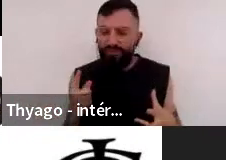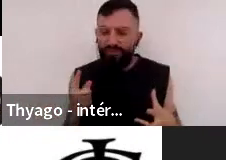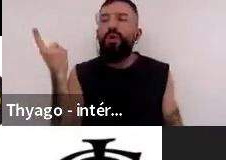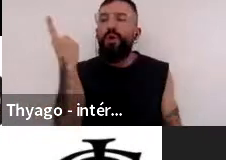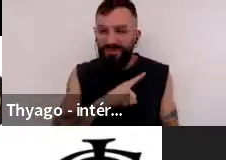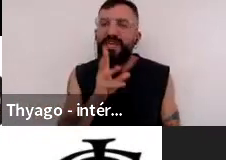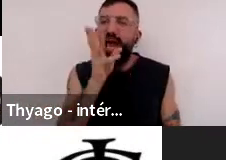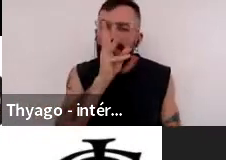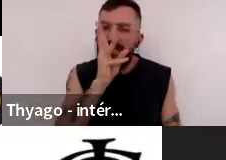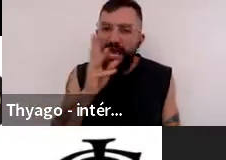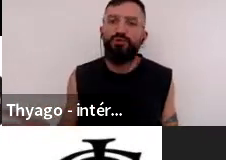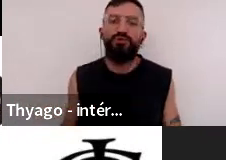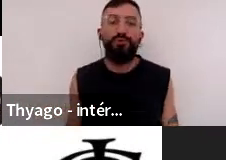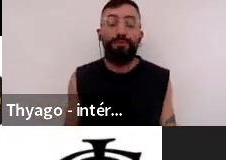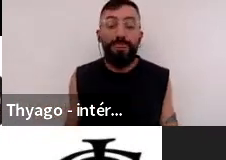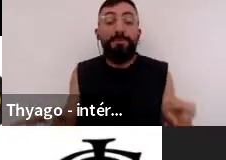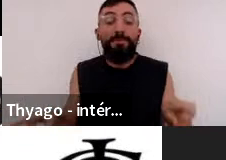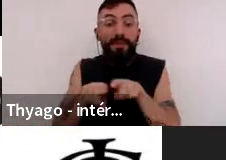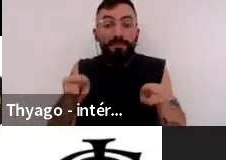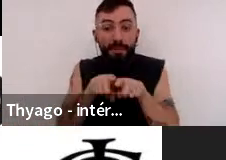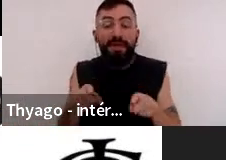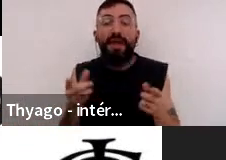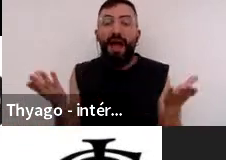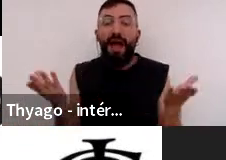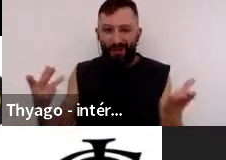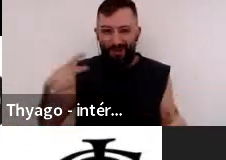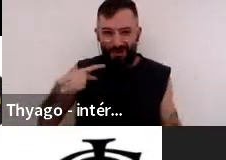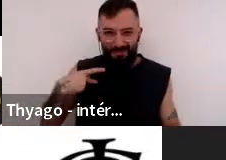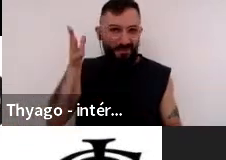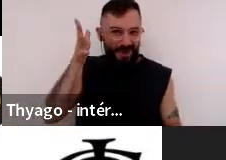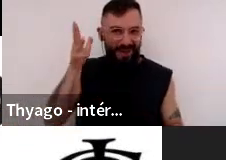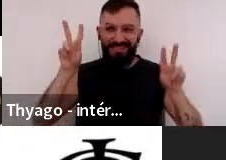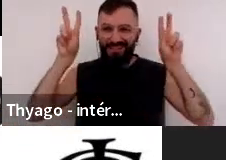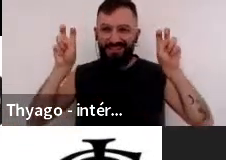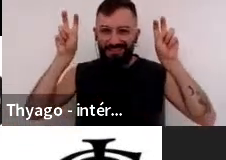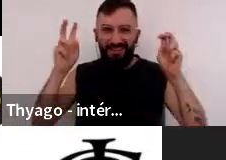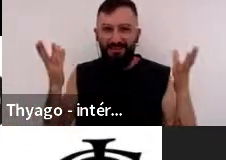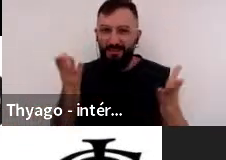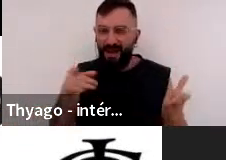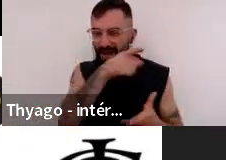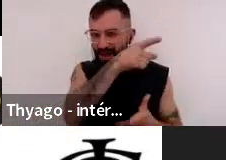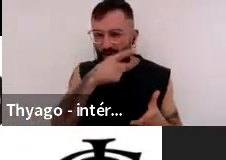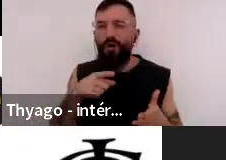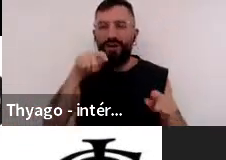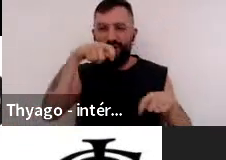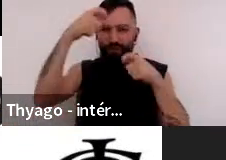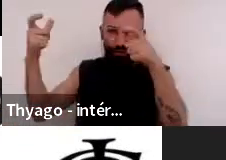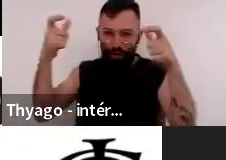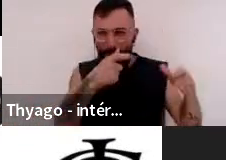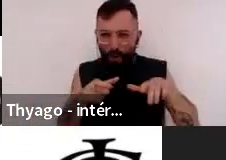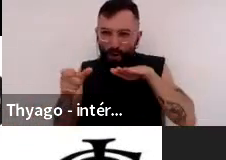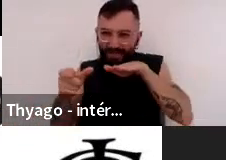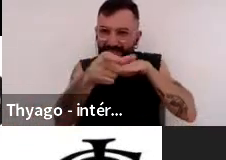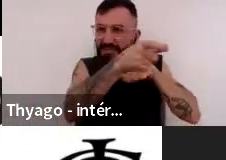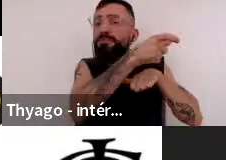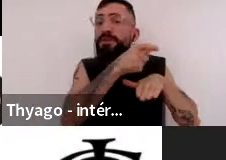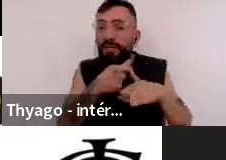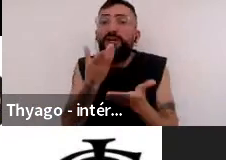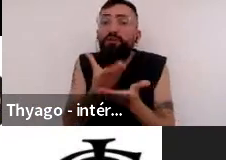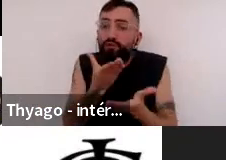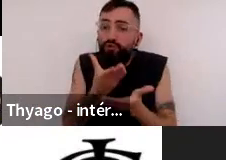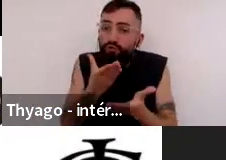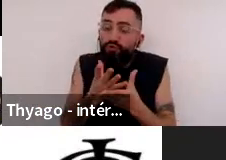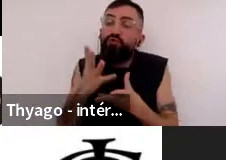see, my talk is entitled Toponymic Studies on Brazilian Sign Language,